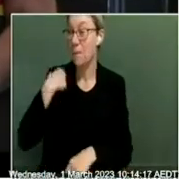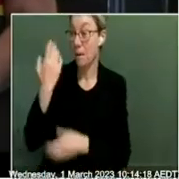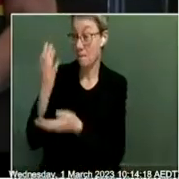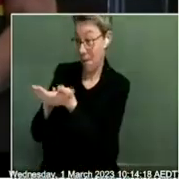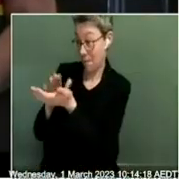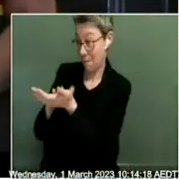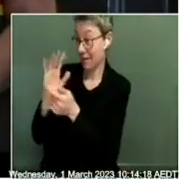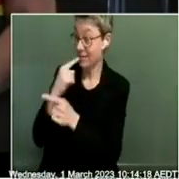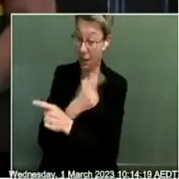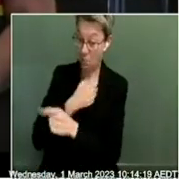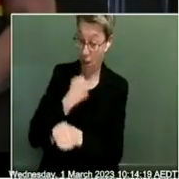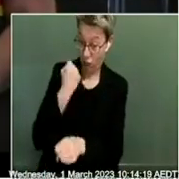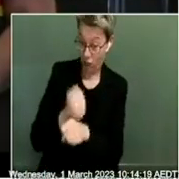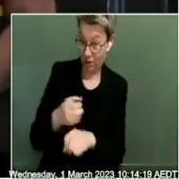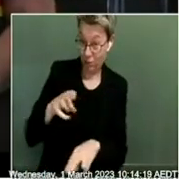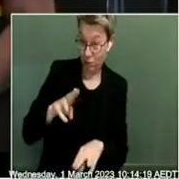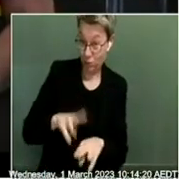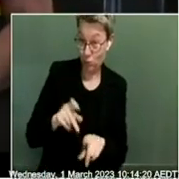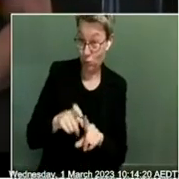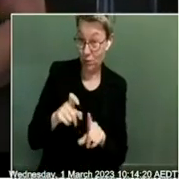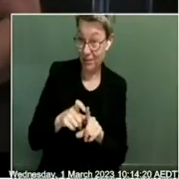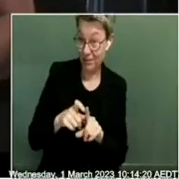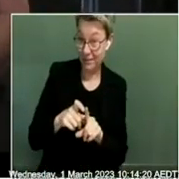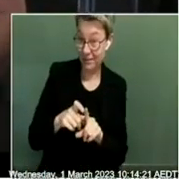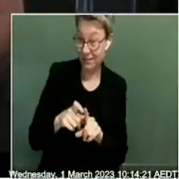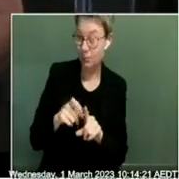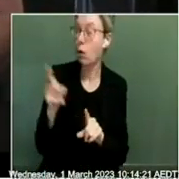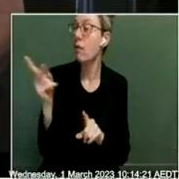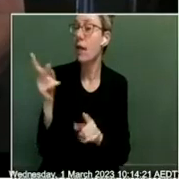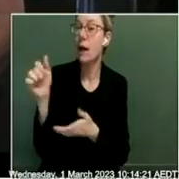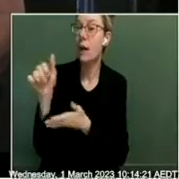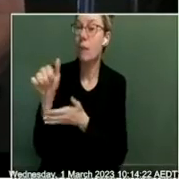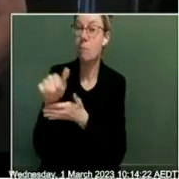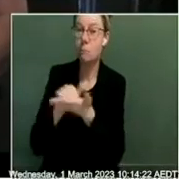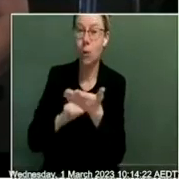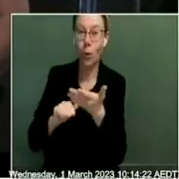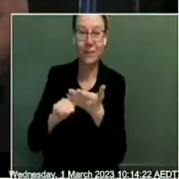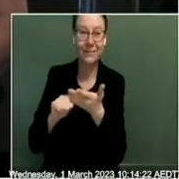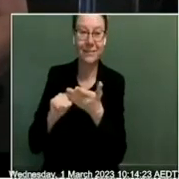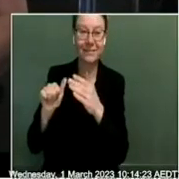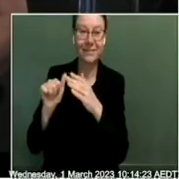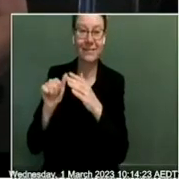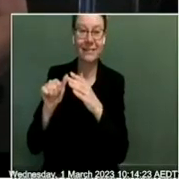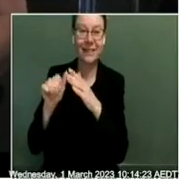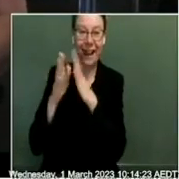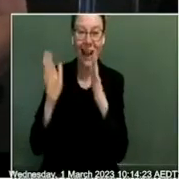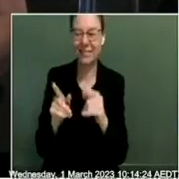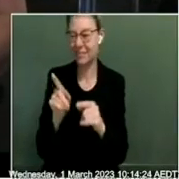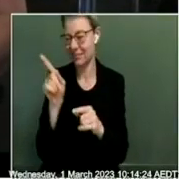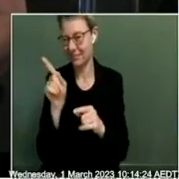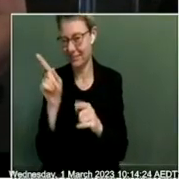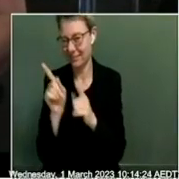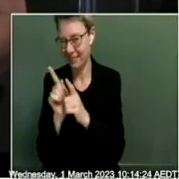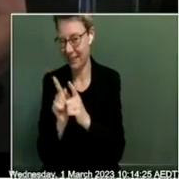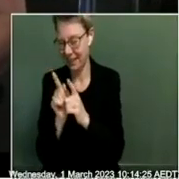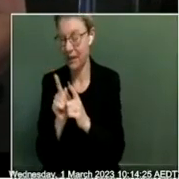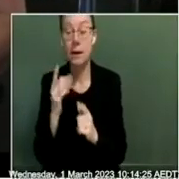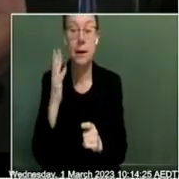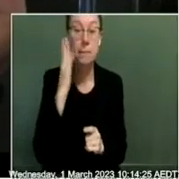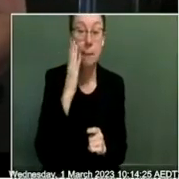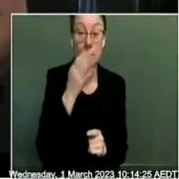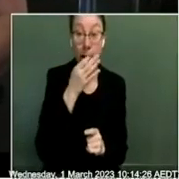Mum and Dad purchased a property in Branksome just up the road, and Mum said, are you coming to Branksome, Naya? And she